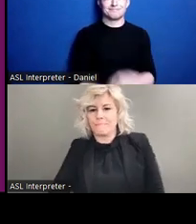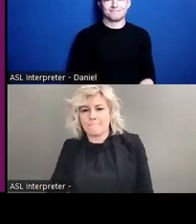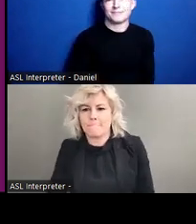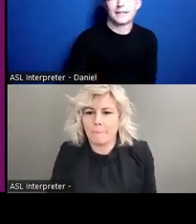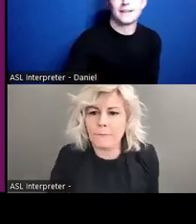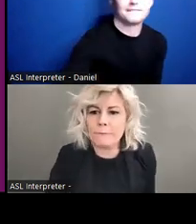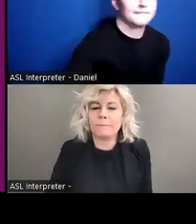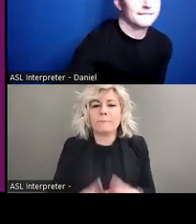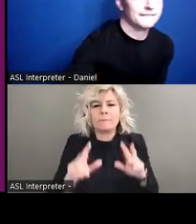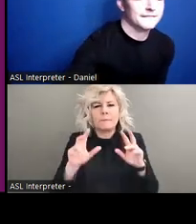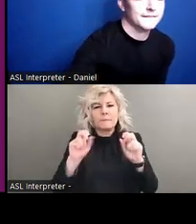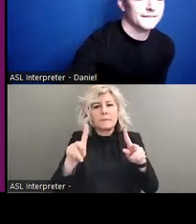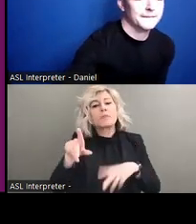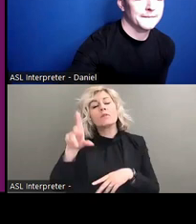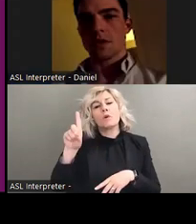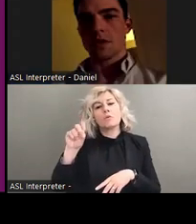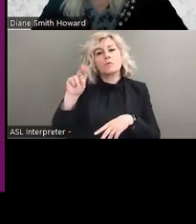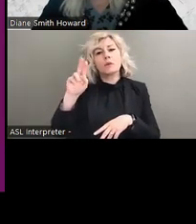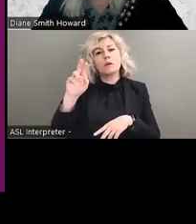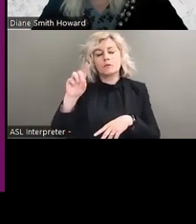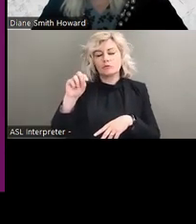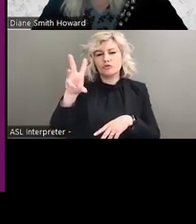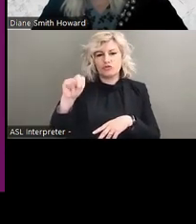So Dawn put a comment in the chat.